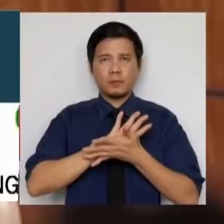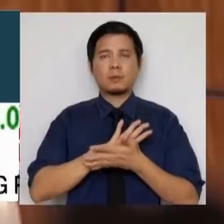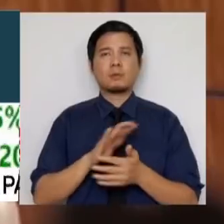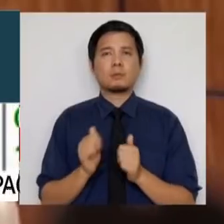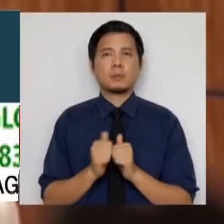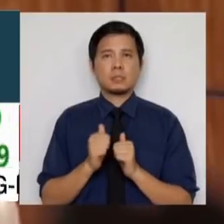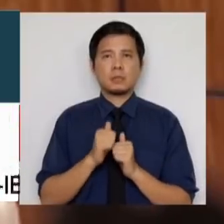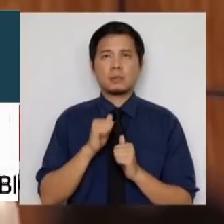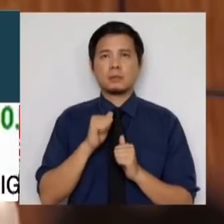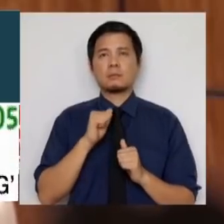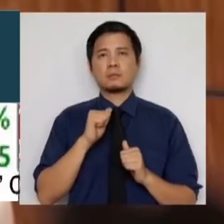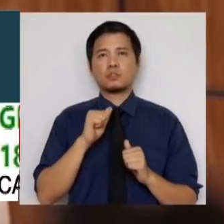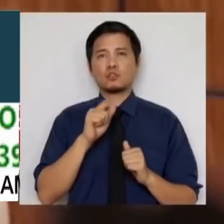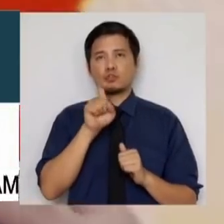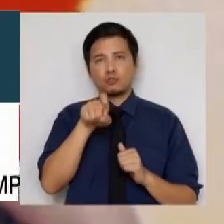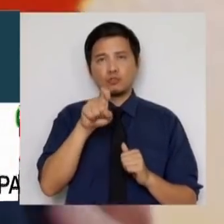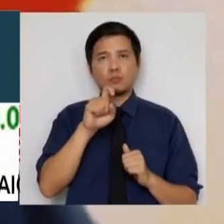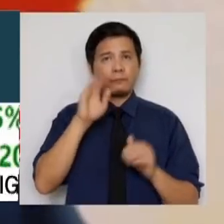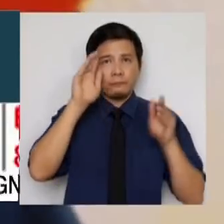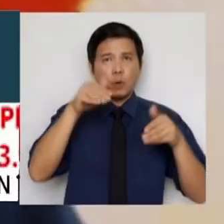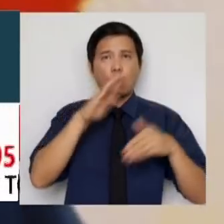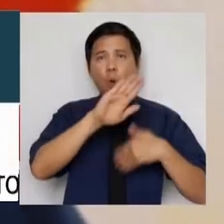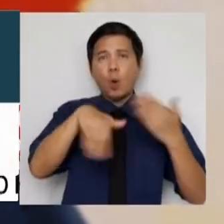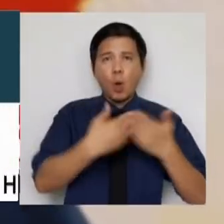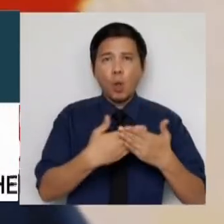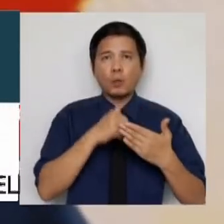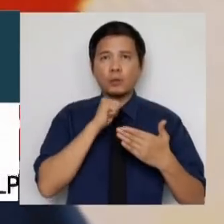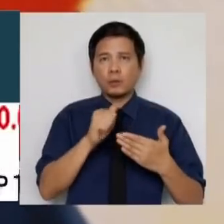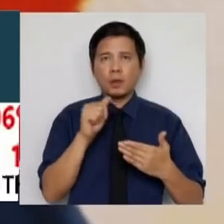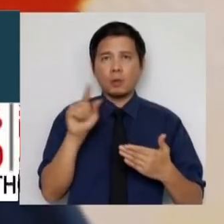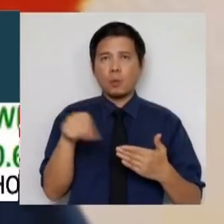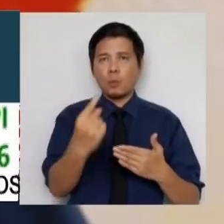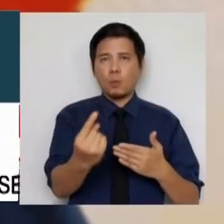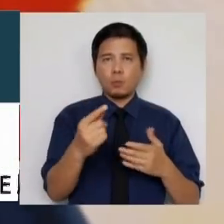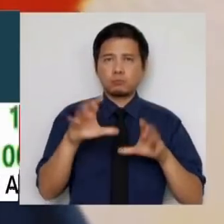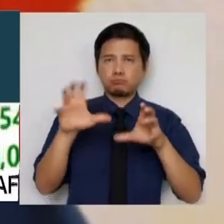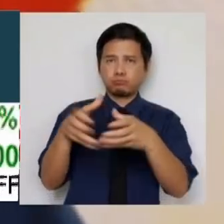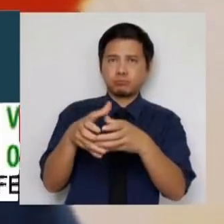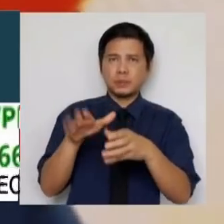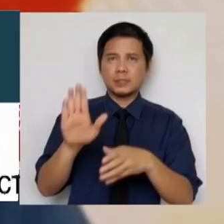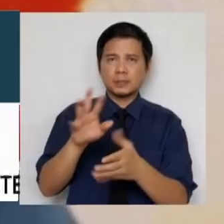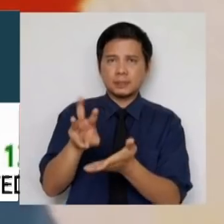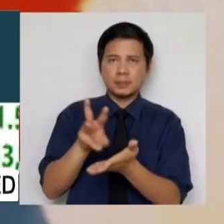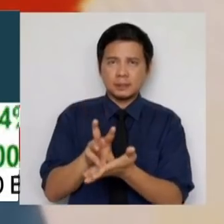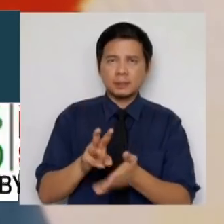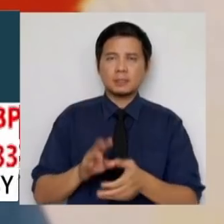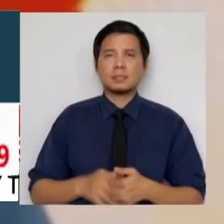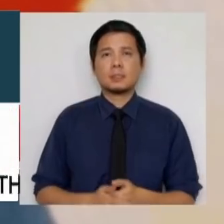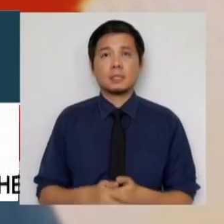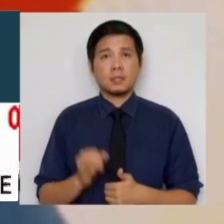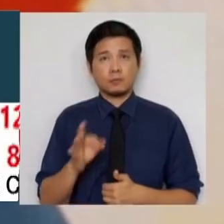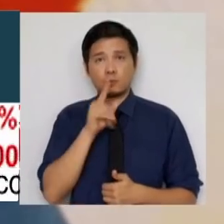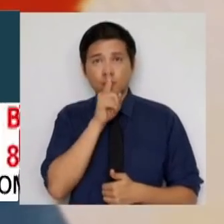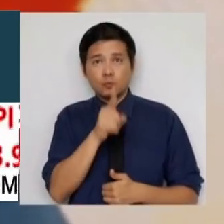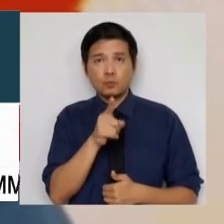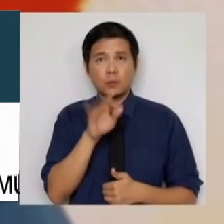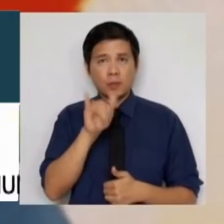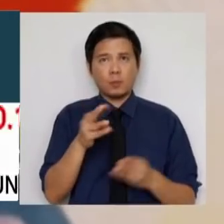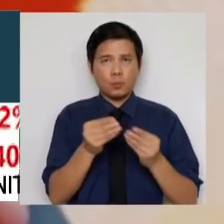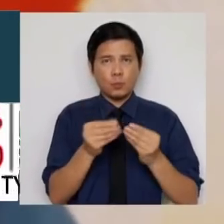he should probably concentrate on everyone in need if he believes truly that it is a drug that can cure COVID for